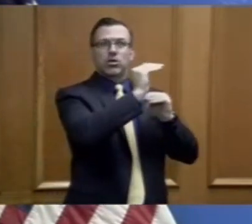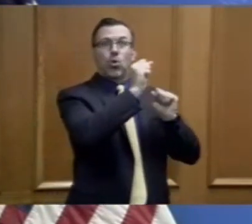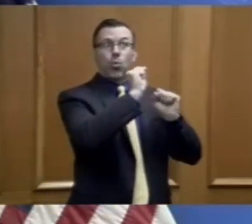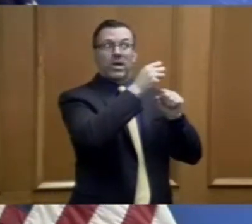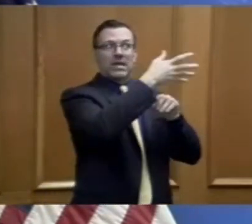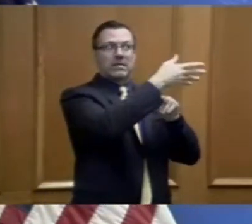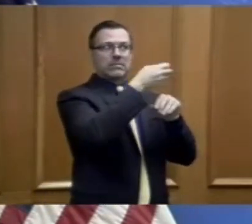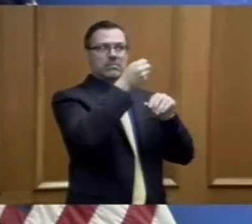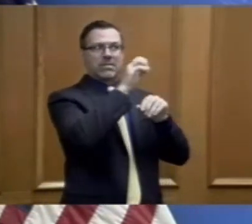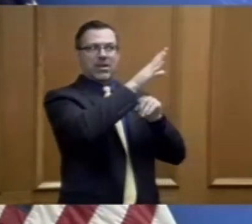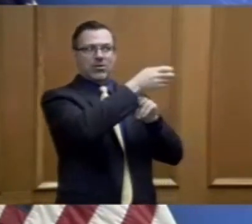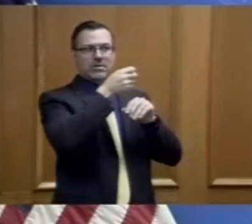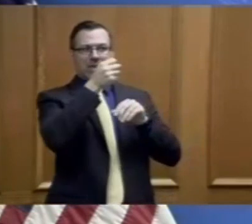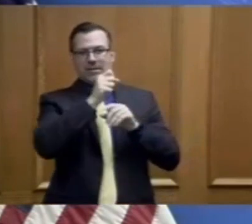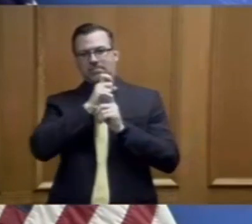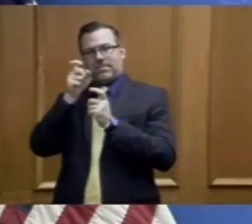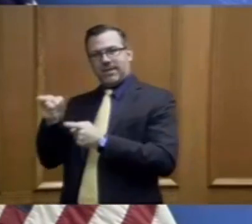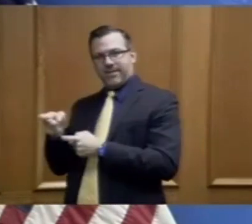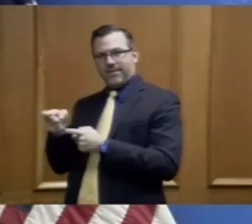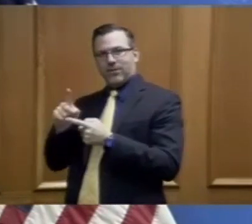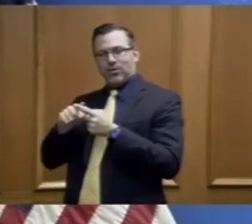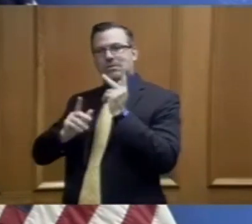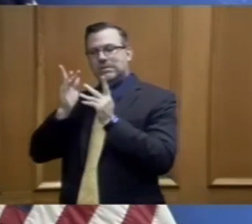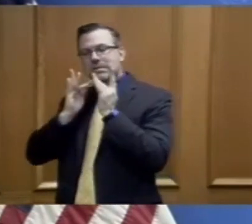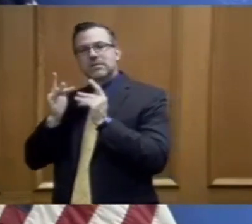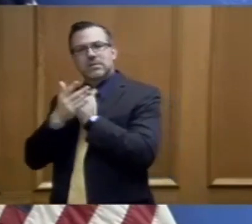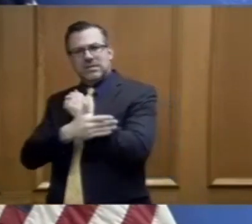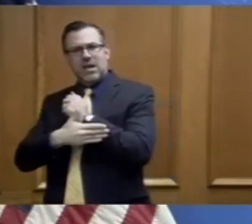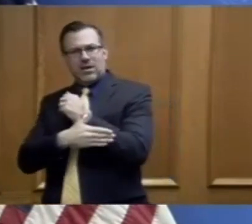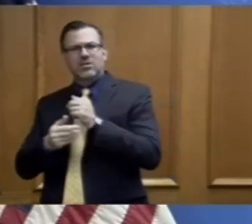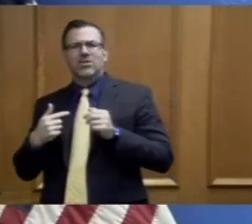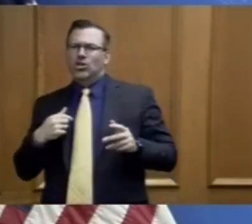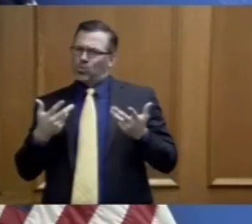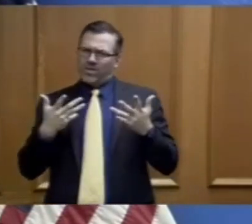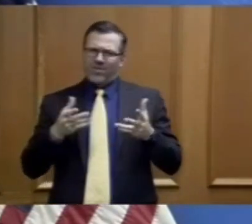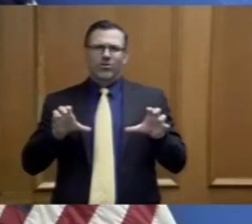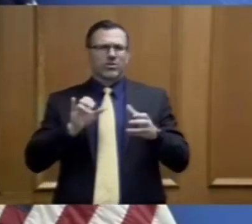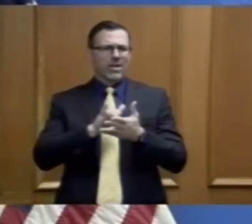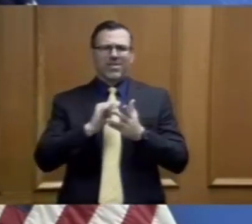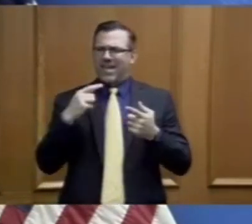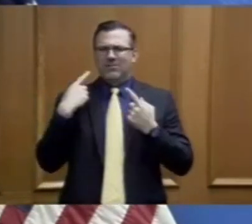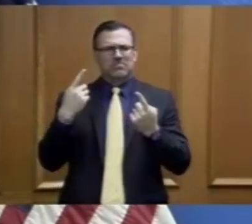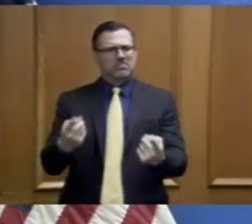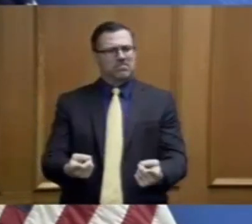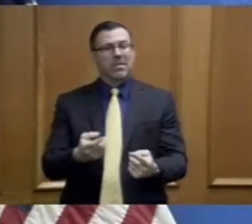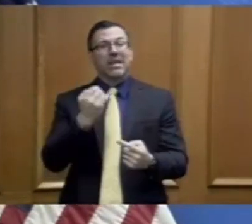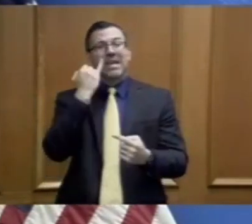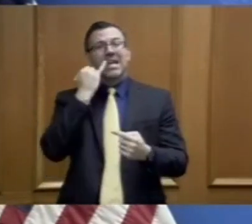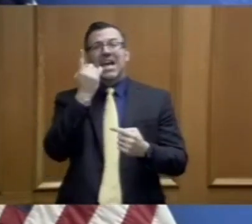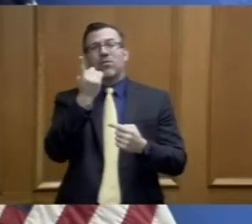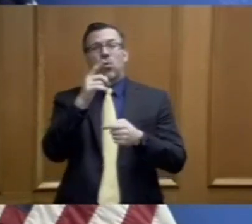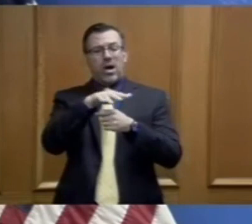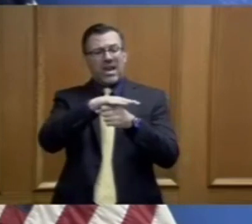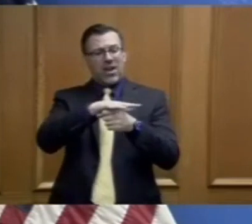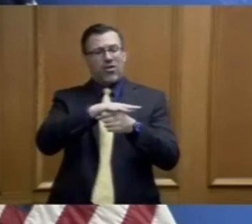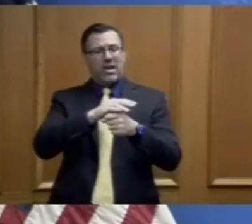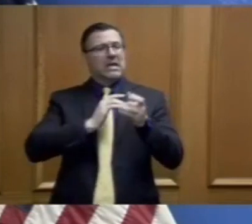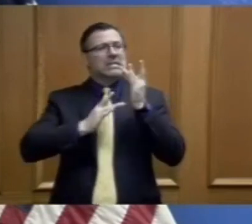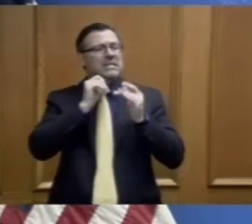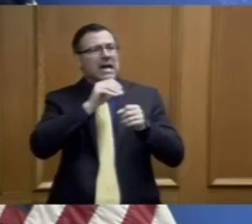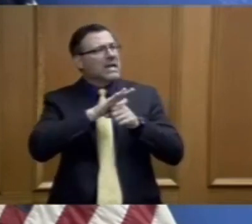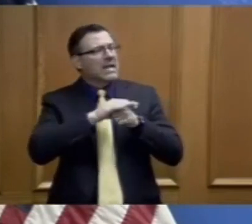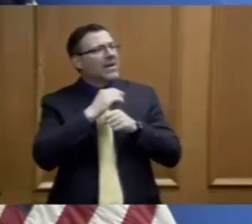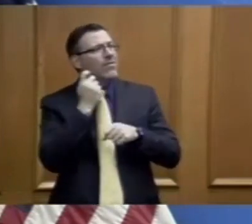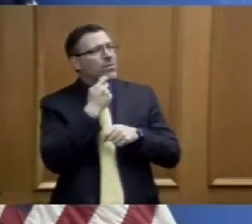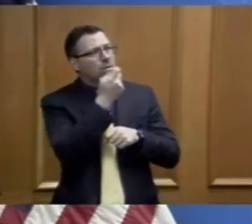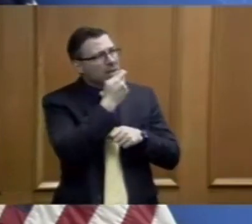in every metropolitan area and every county across the state that's had a problem. And we feel really encouraged about